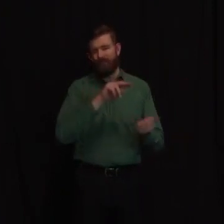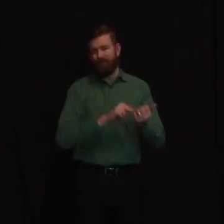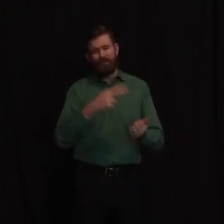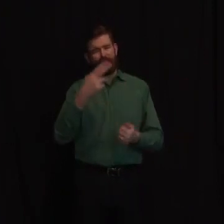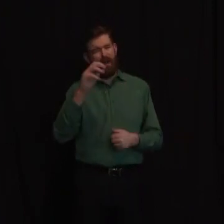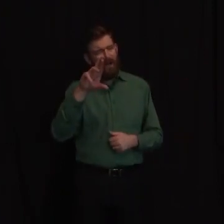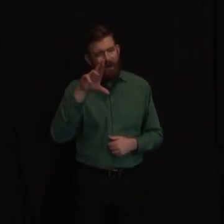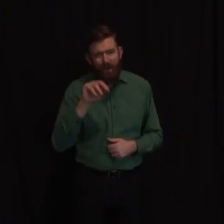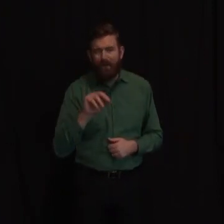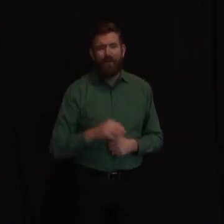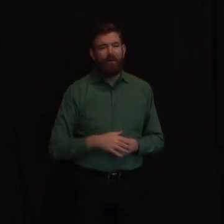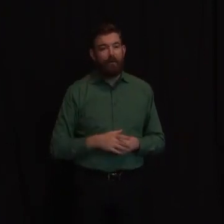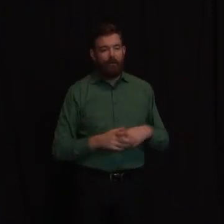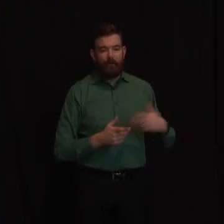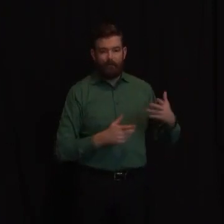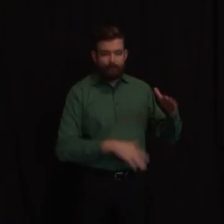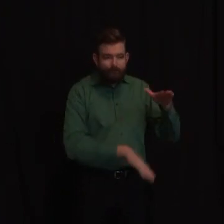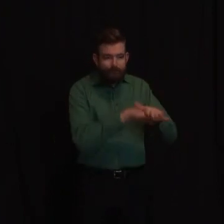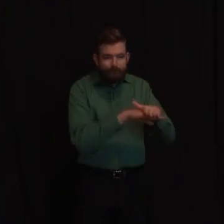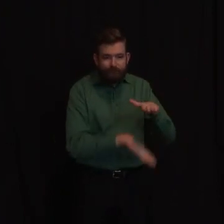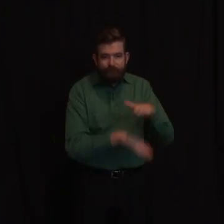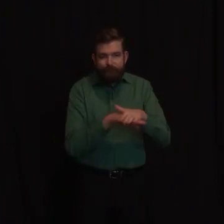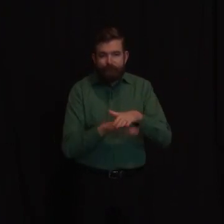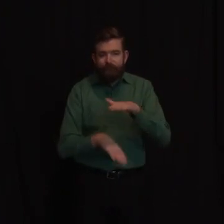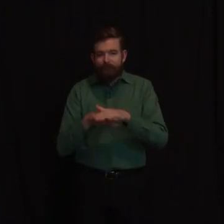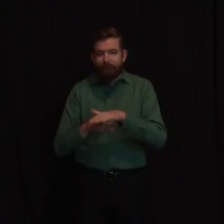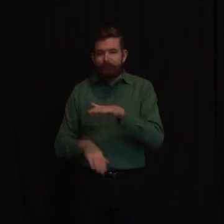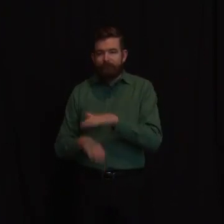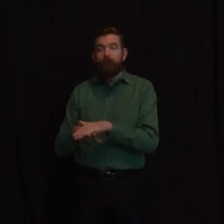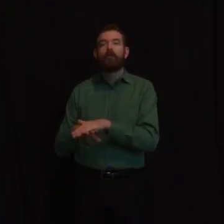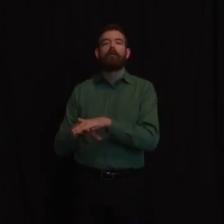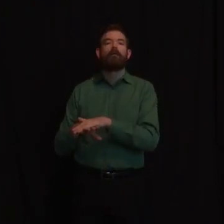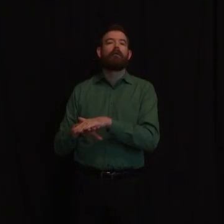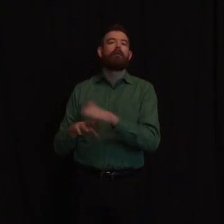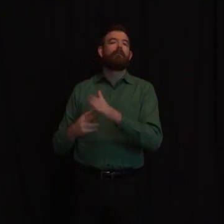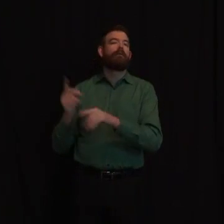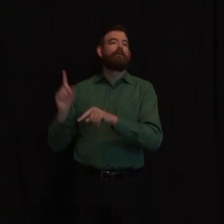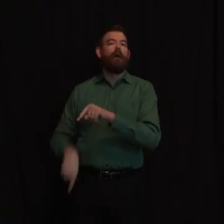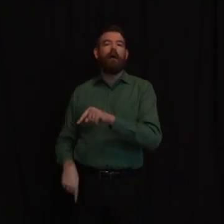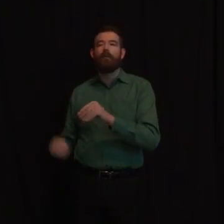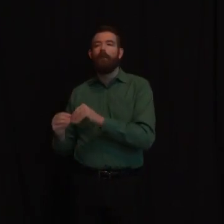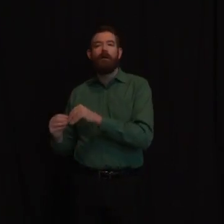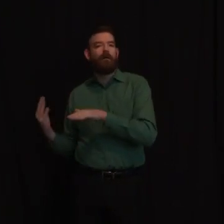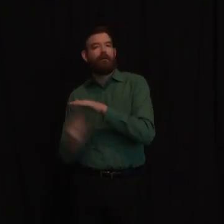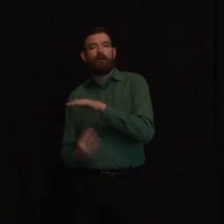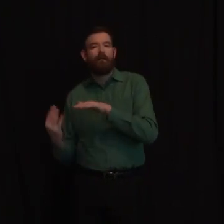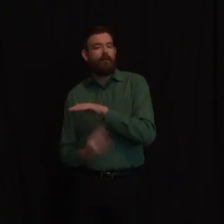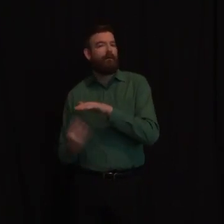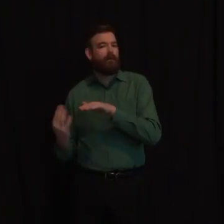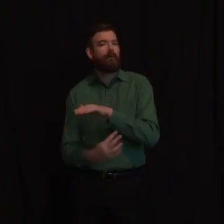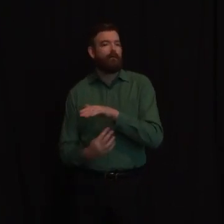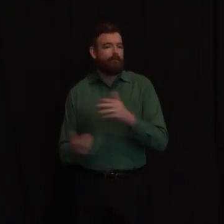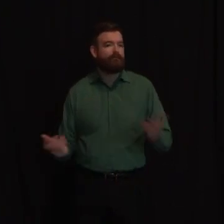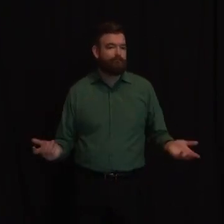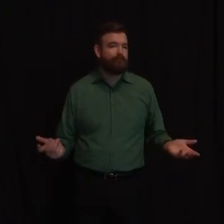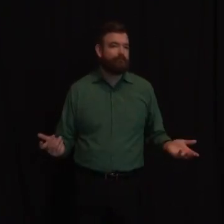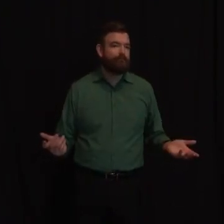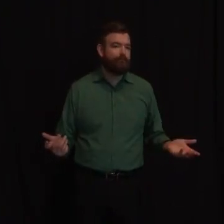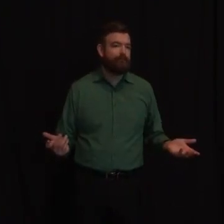put it that way, that we're desperately trying to stay out in front. So I don't have any color specifically on the empty beds,